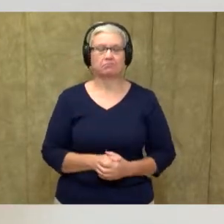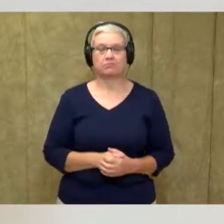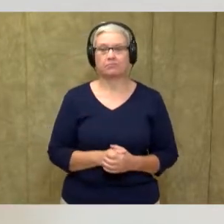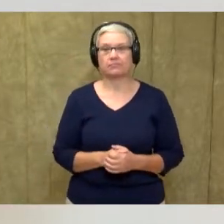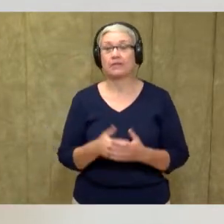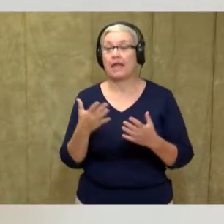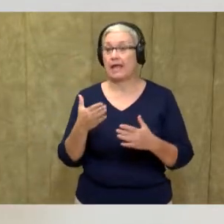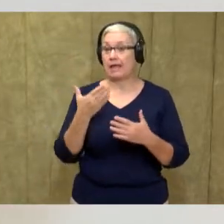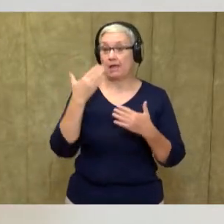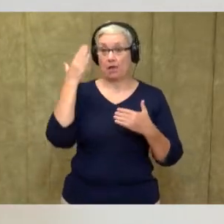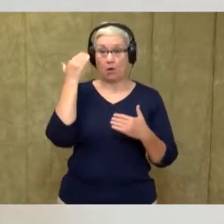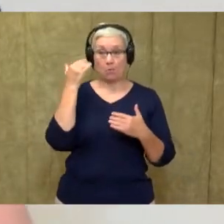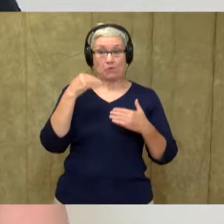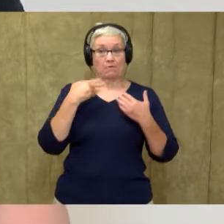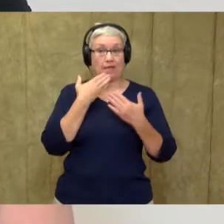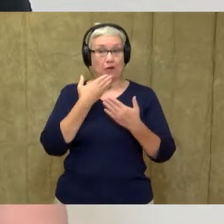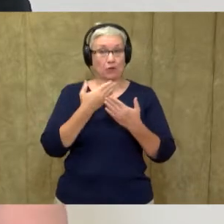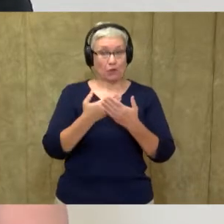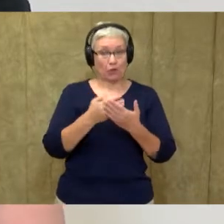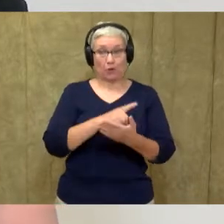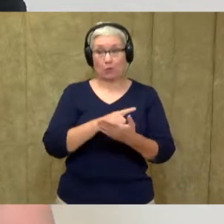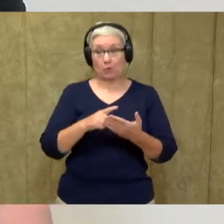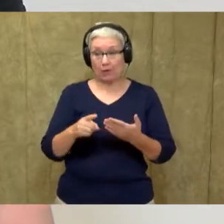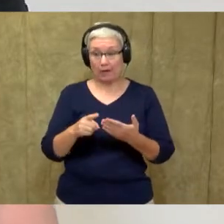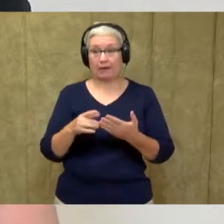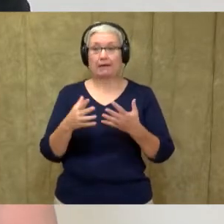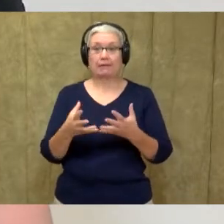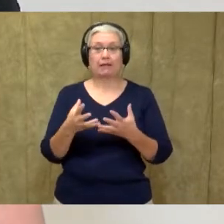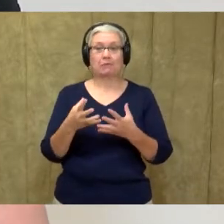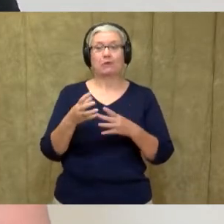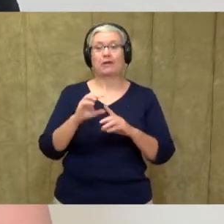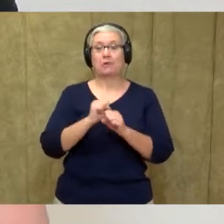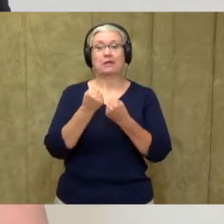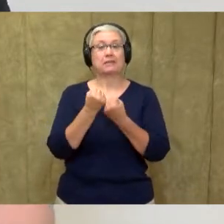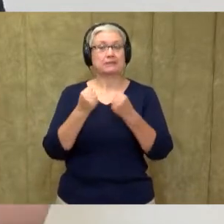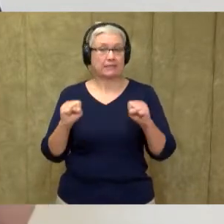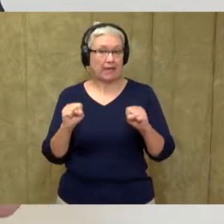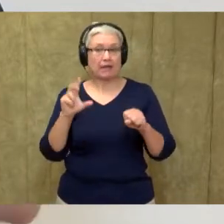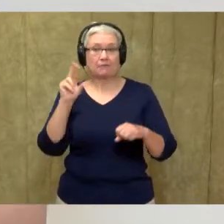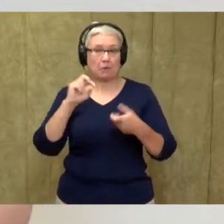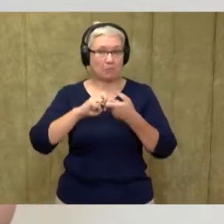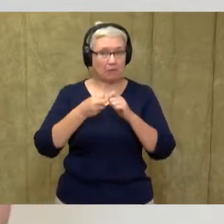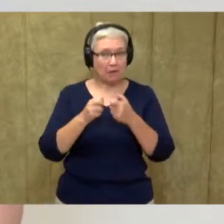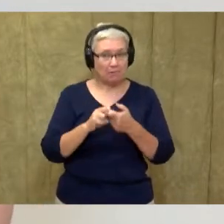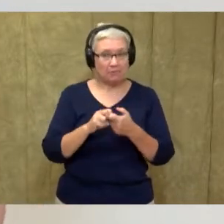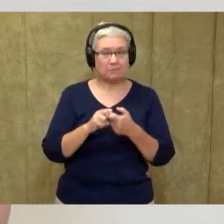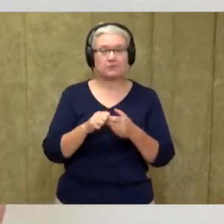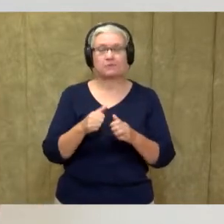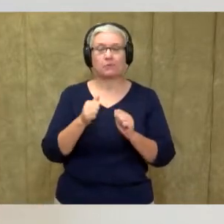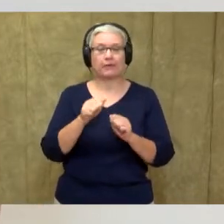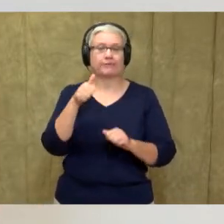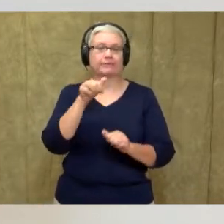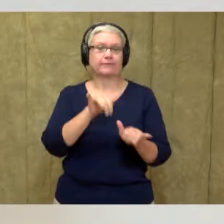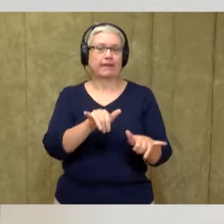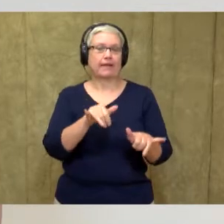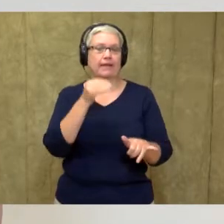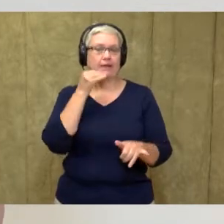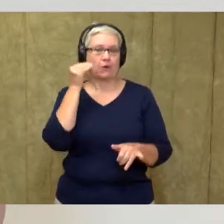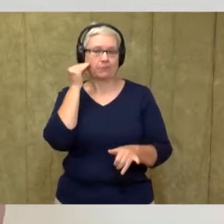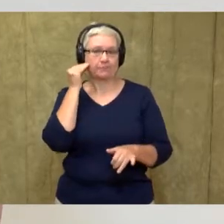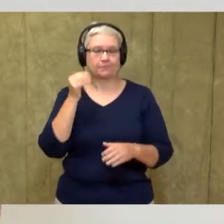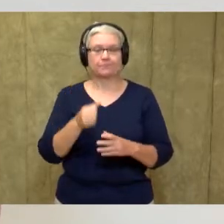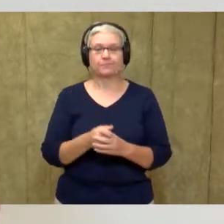and getting through the quarantine with no problems. So we're going to kind of keep moving on with the TV